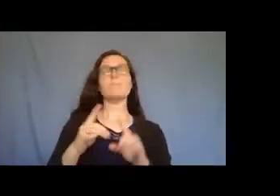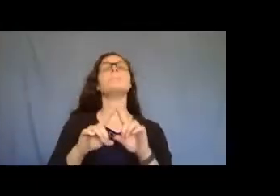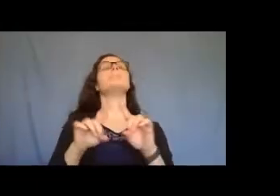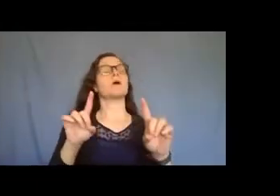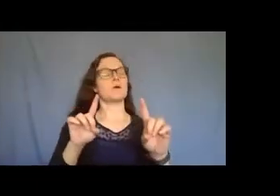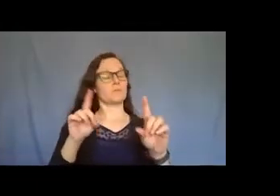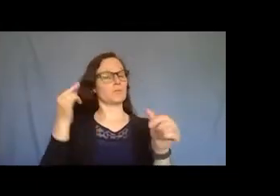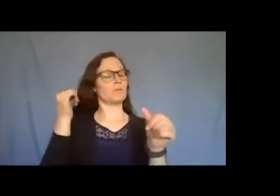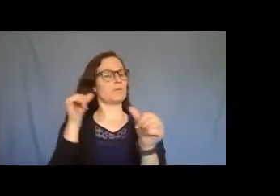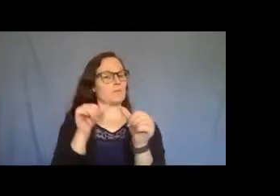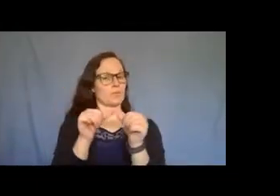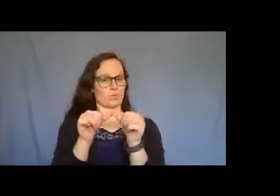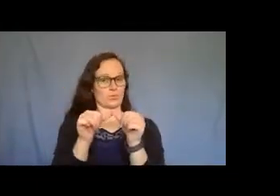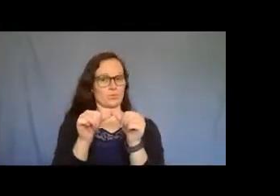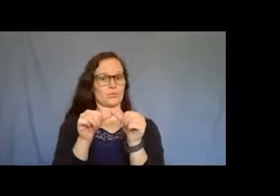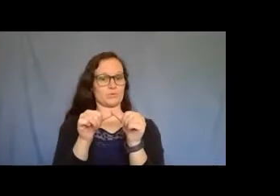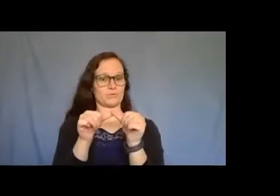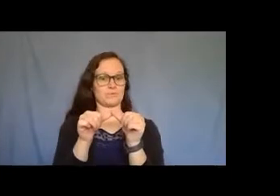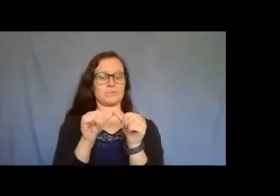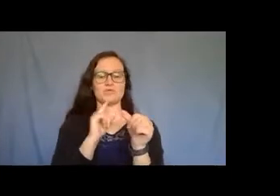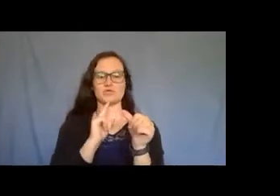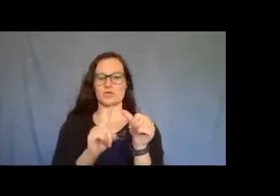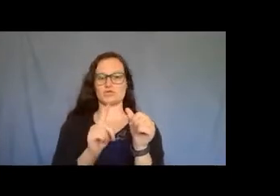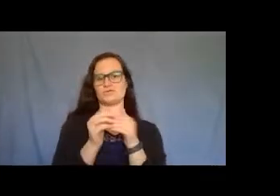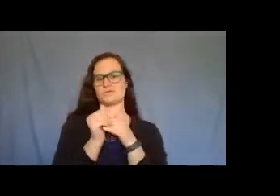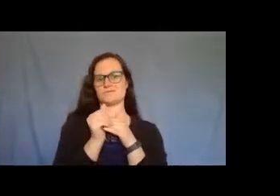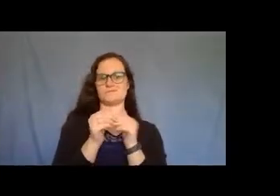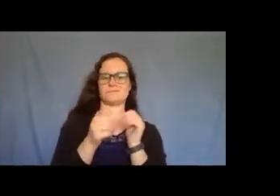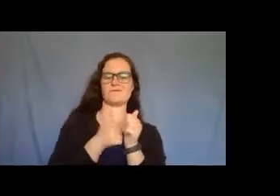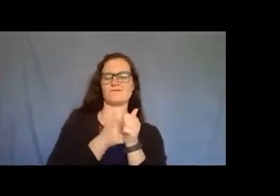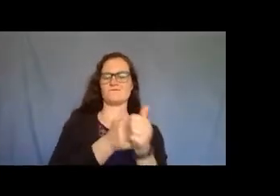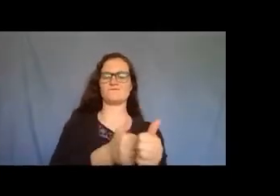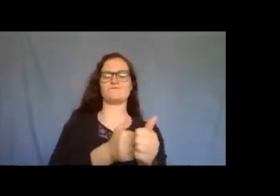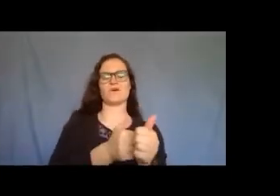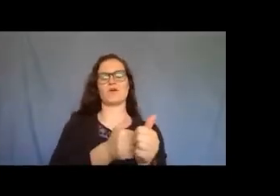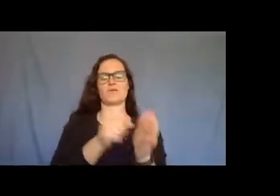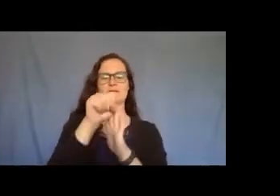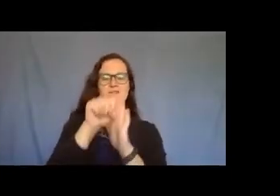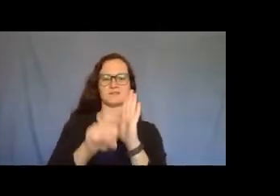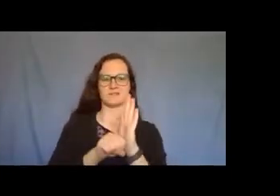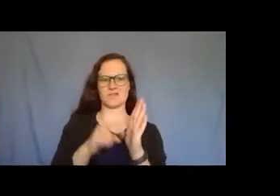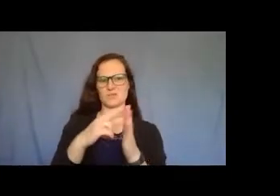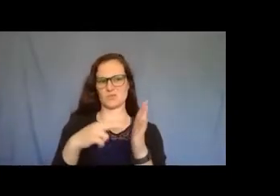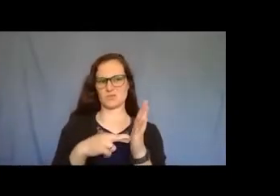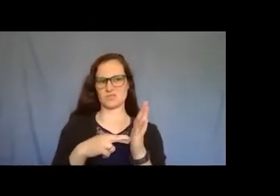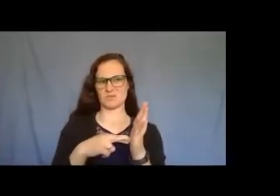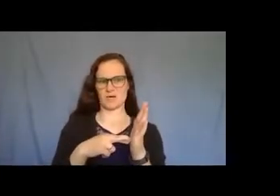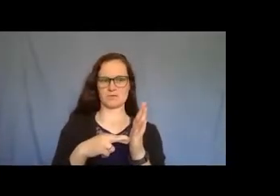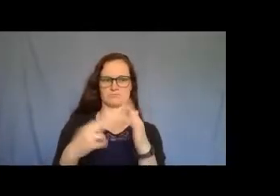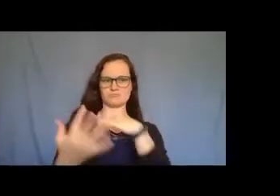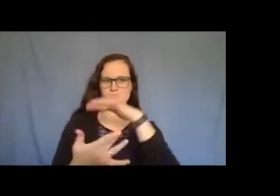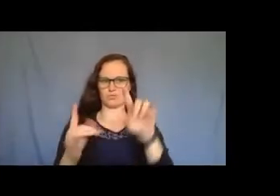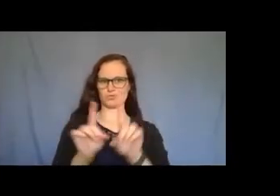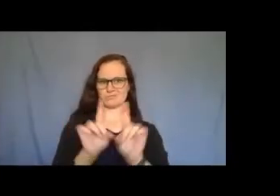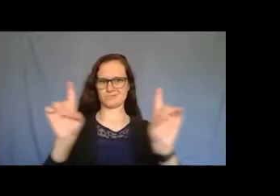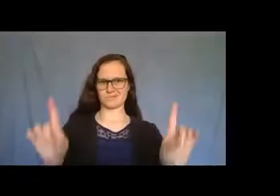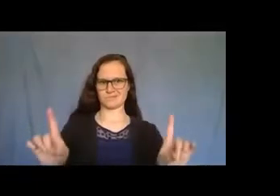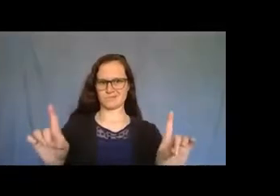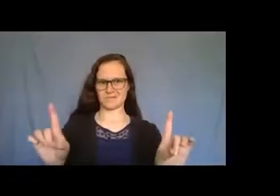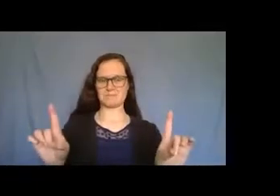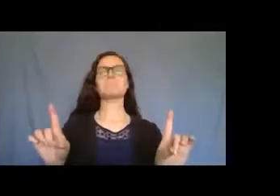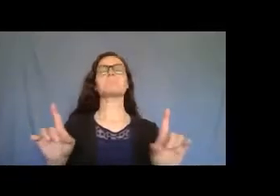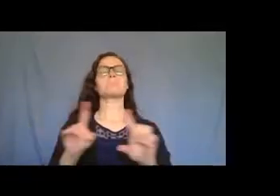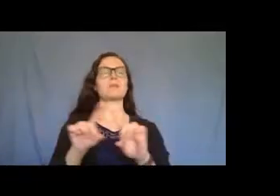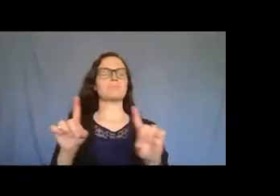follow your state's guidelines regarding social distancing. Or some other common things that you can